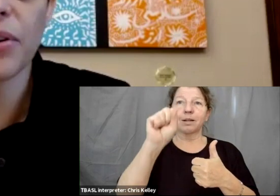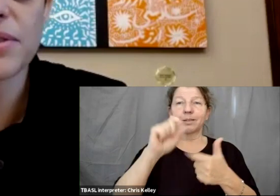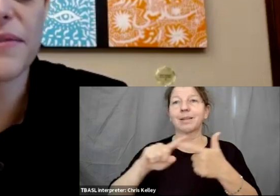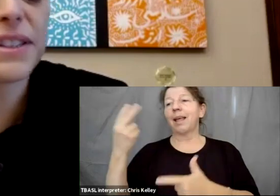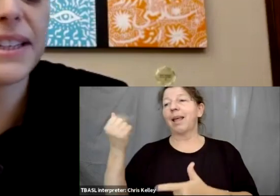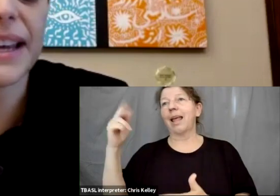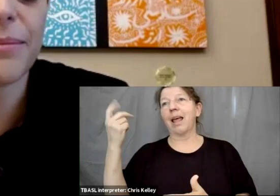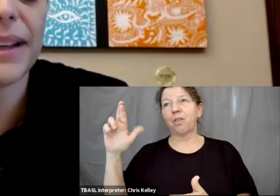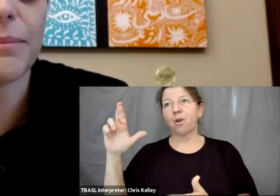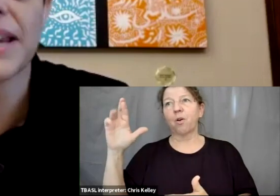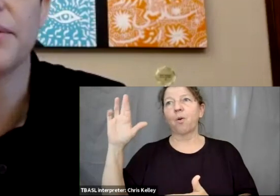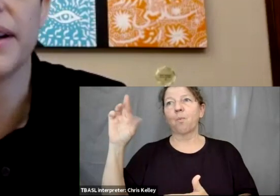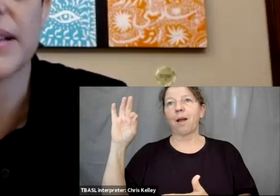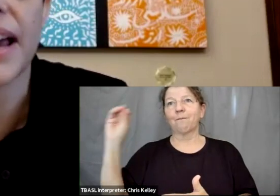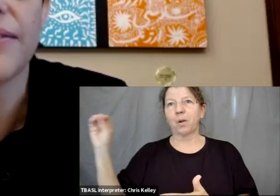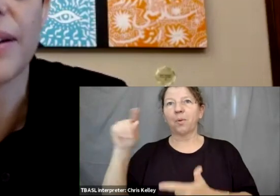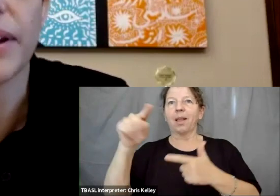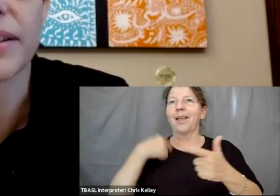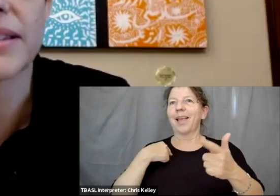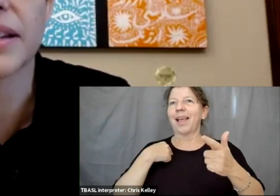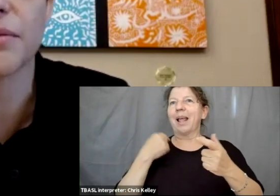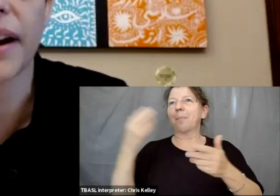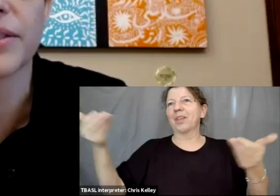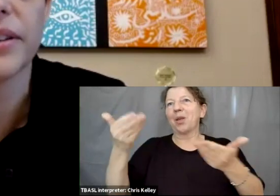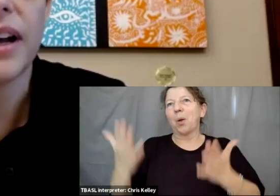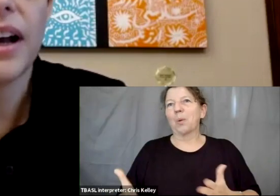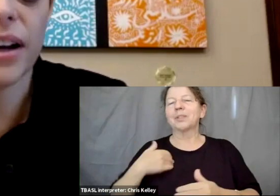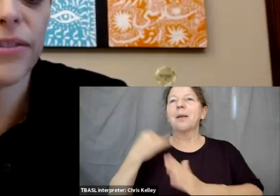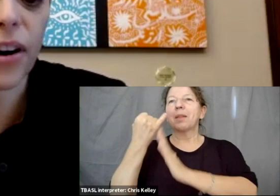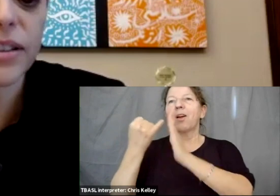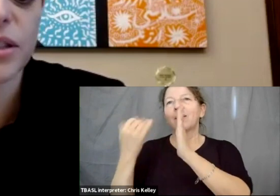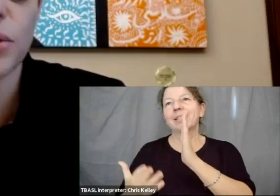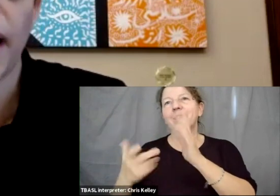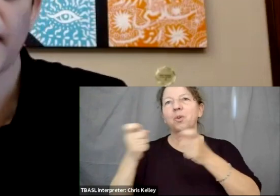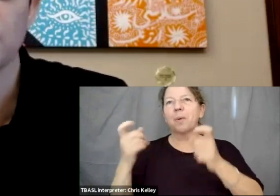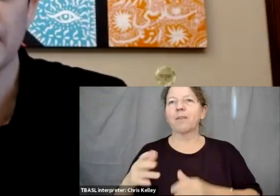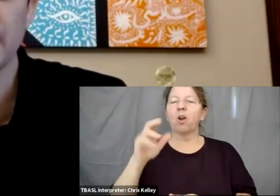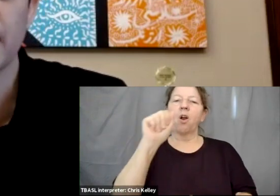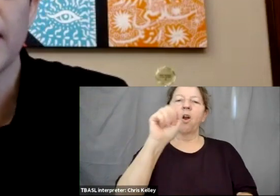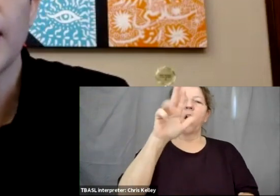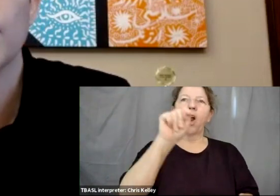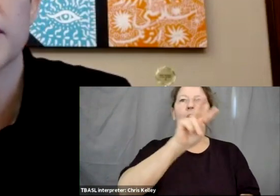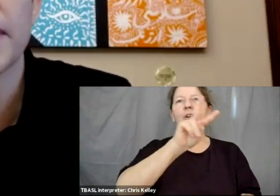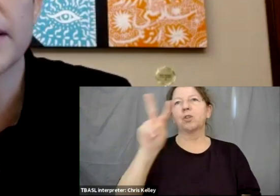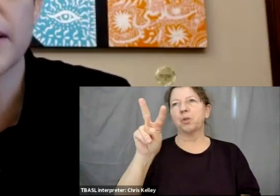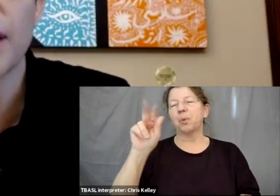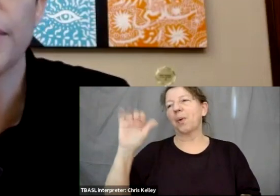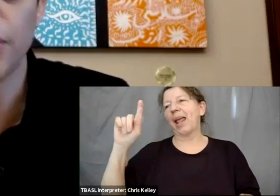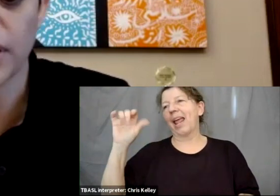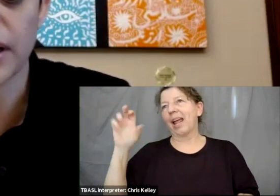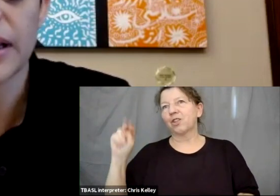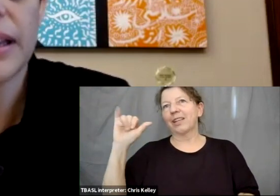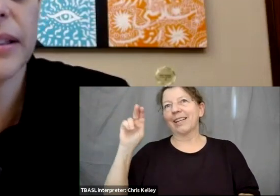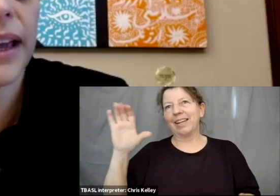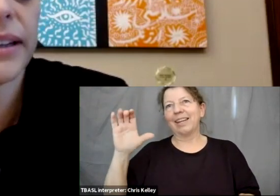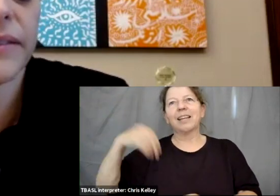I'm your host for today. My name is Andrea Assaf. I'm the artistic director of Art2Action, Inc., which is based in Tampa,